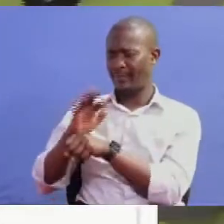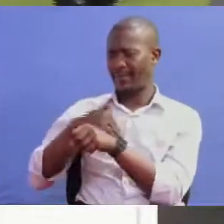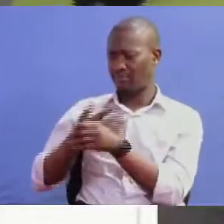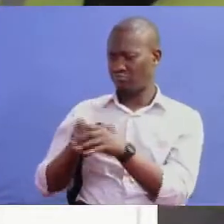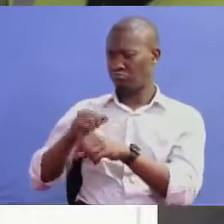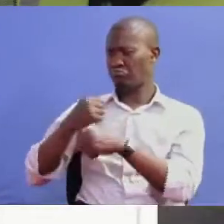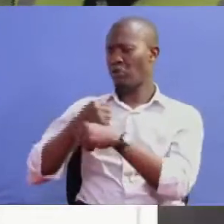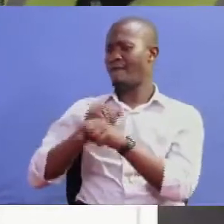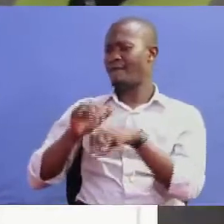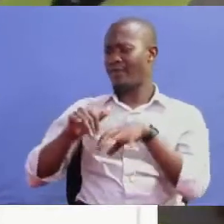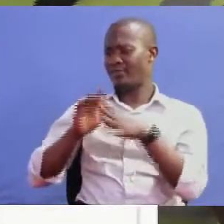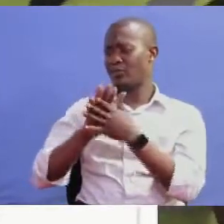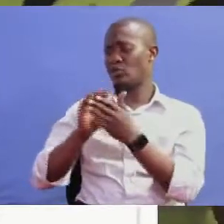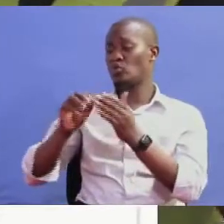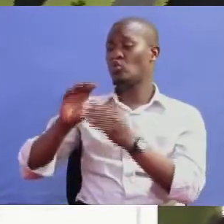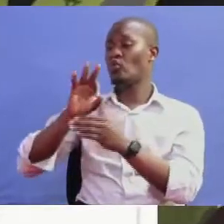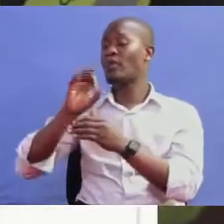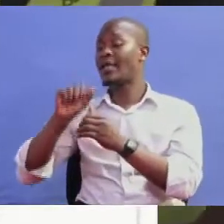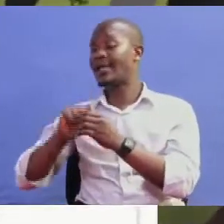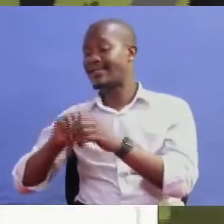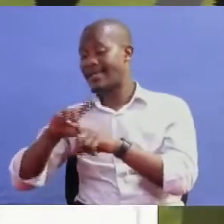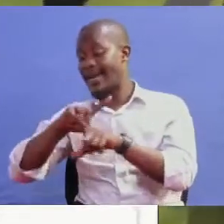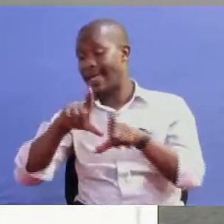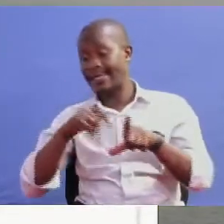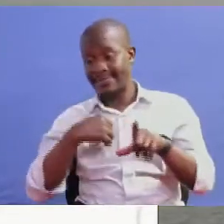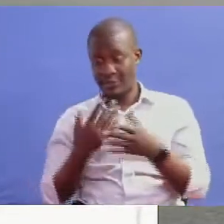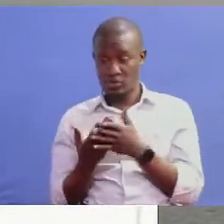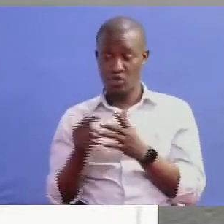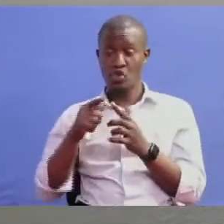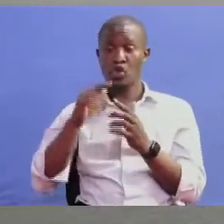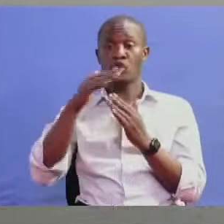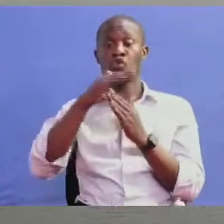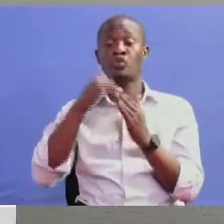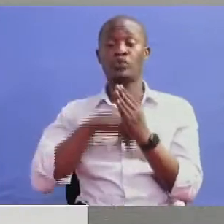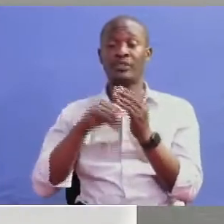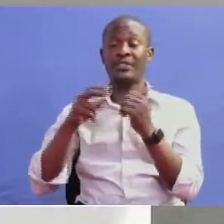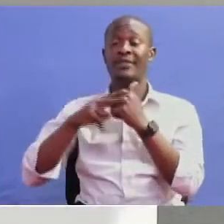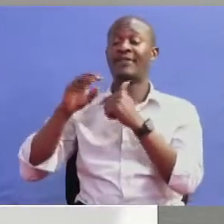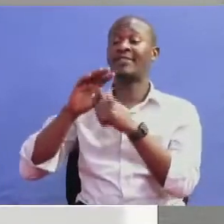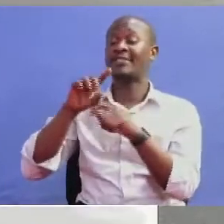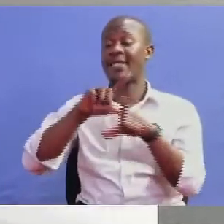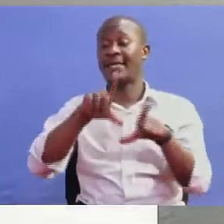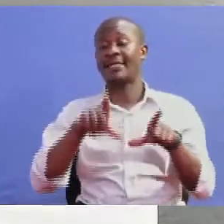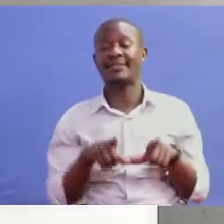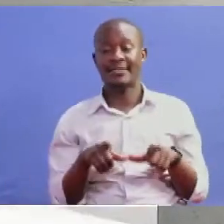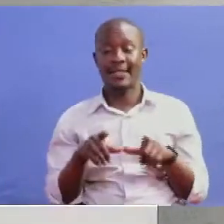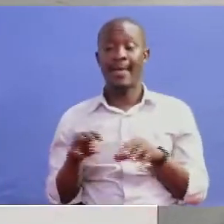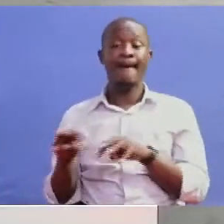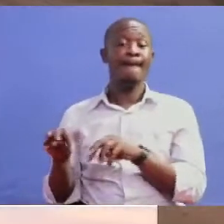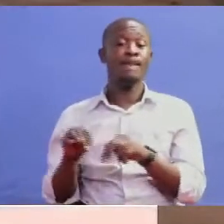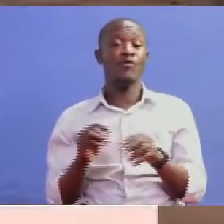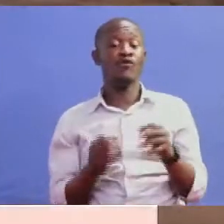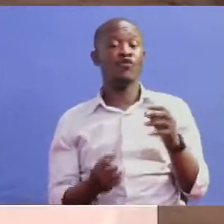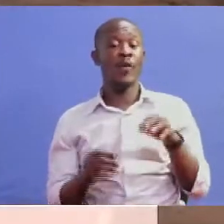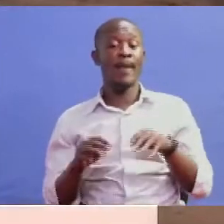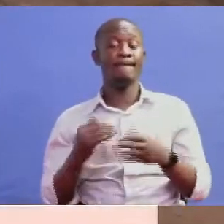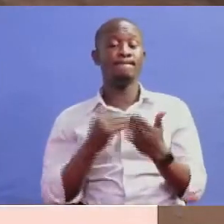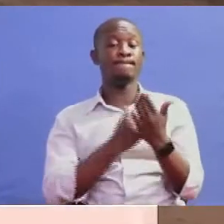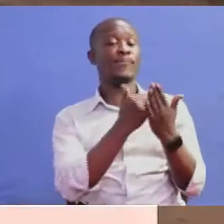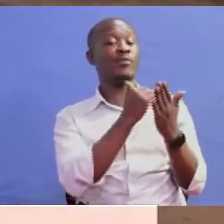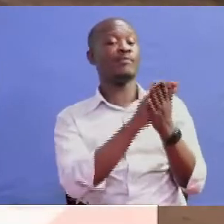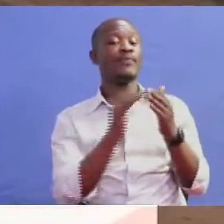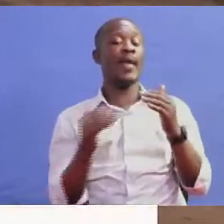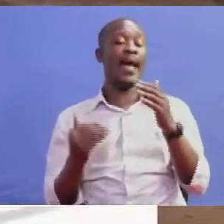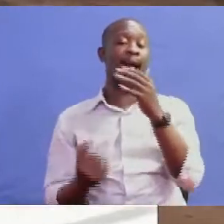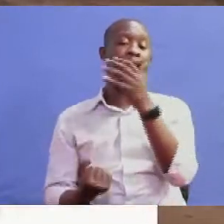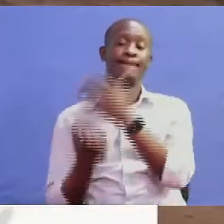precision farming by up to 300 hectares per day, up from 70 hectares. This move will increase productivity, efficiency and profitability